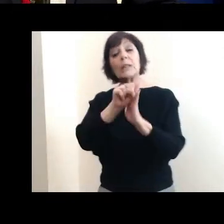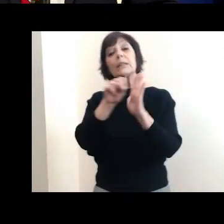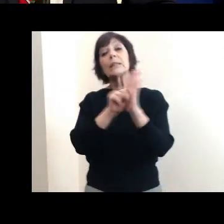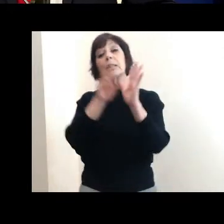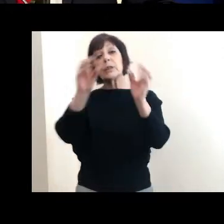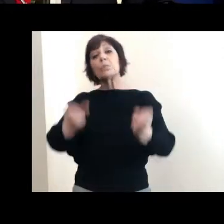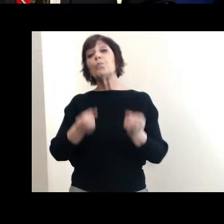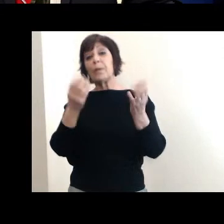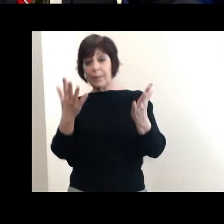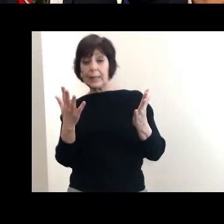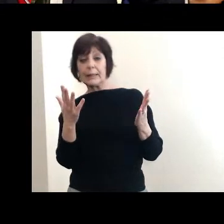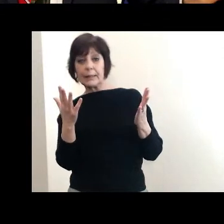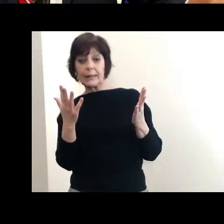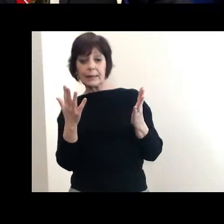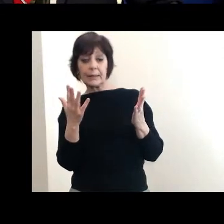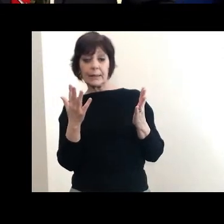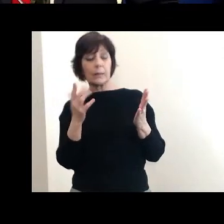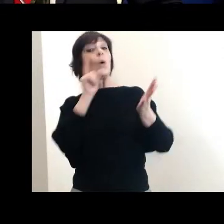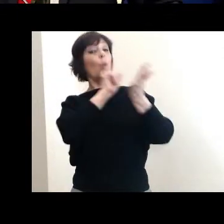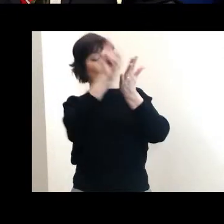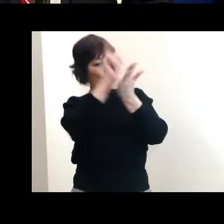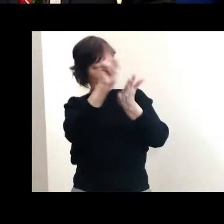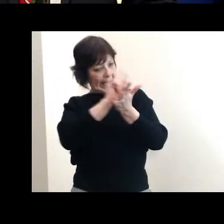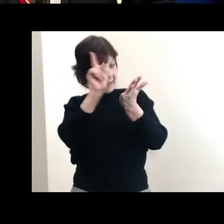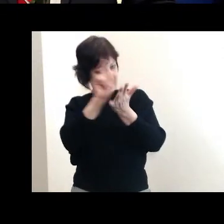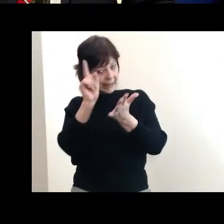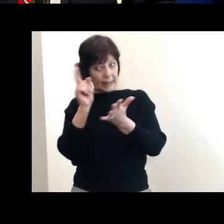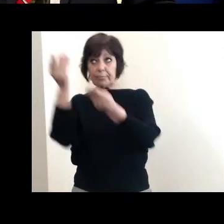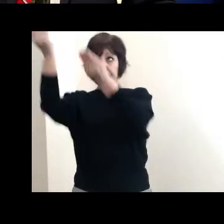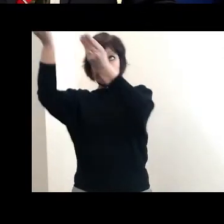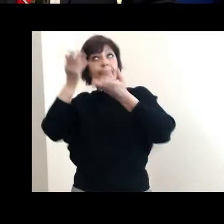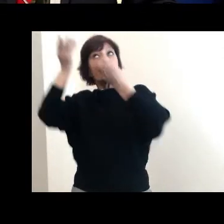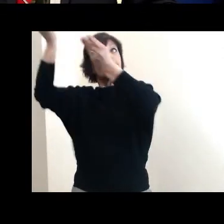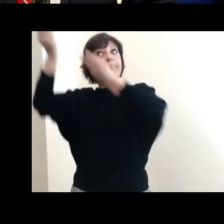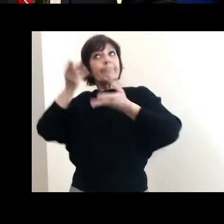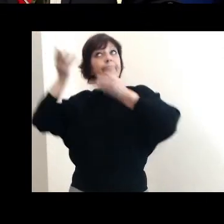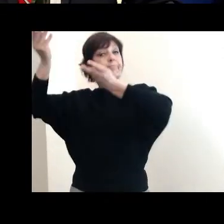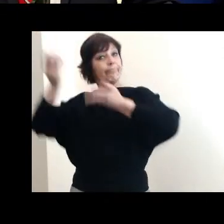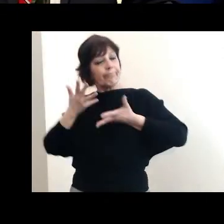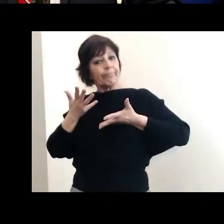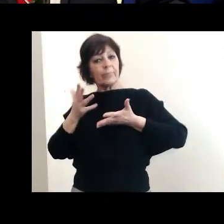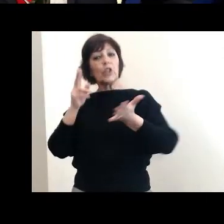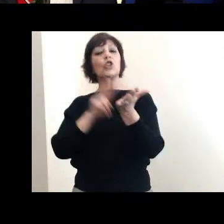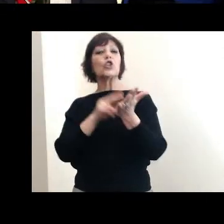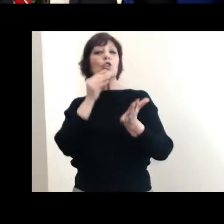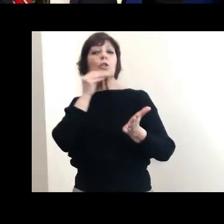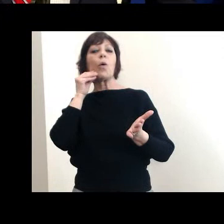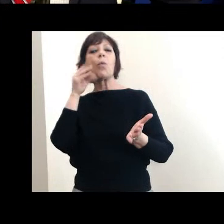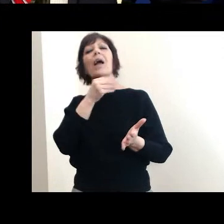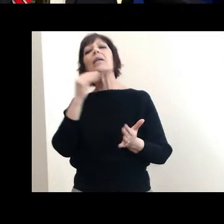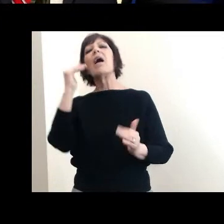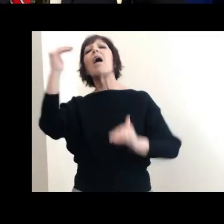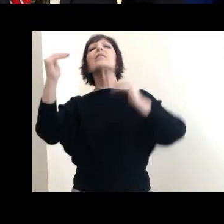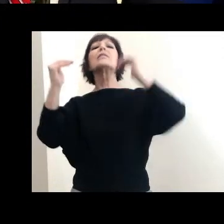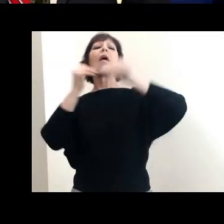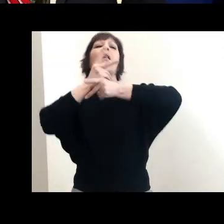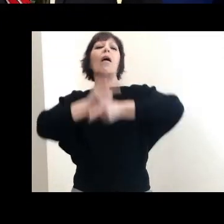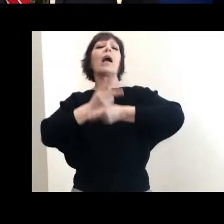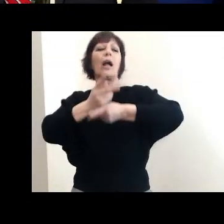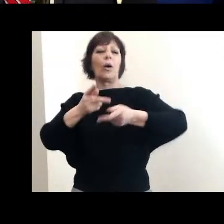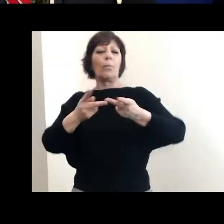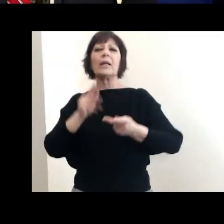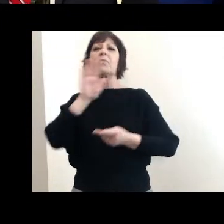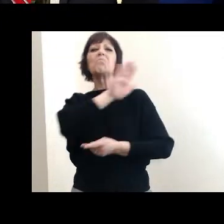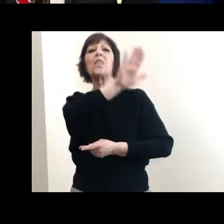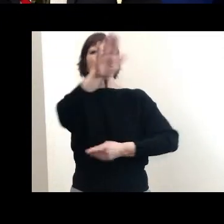provides on a biweekly basis to Erie County updates on nursing home and adult care facility